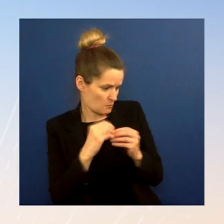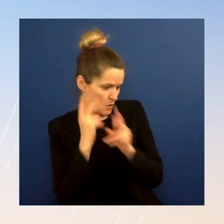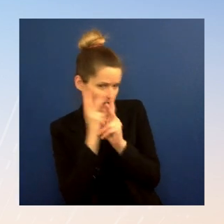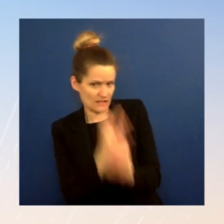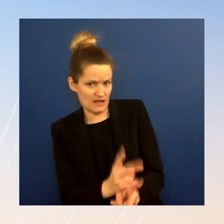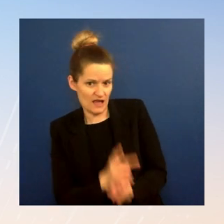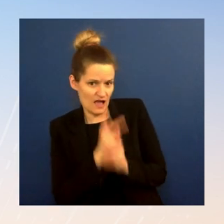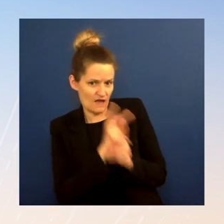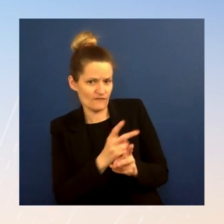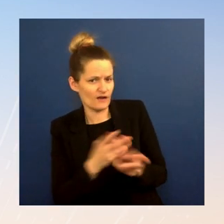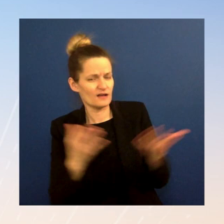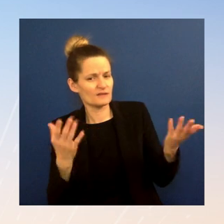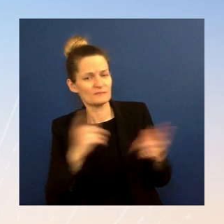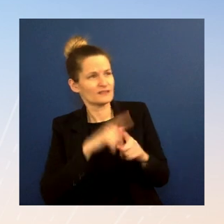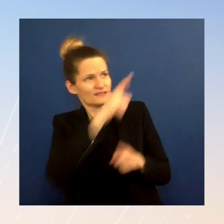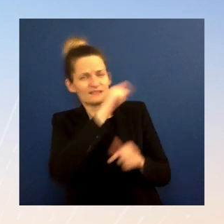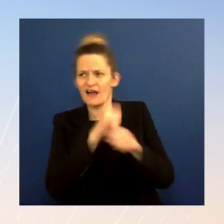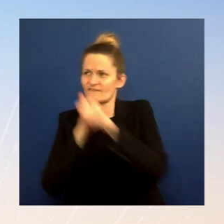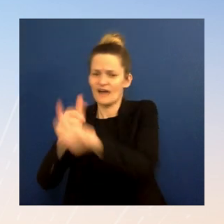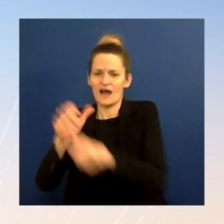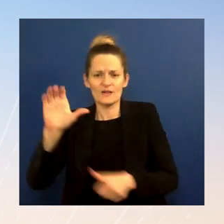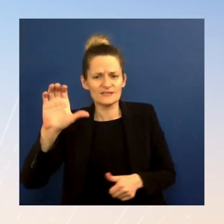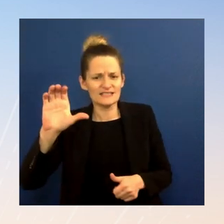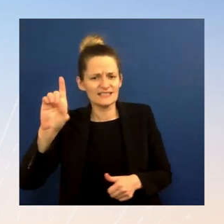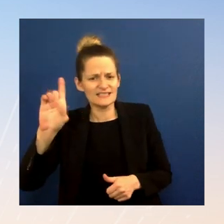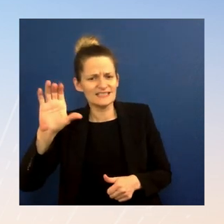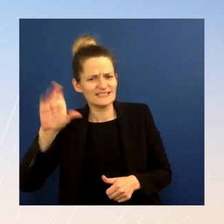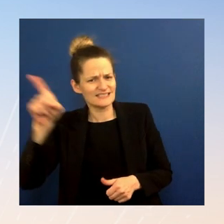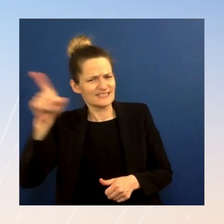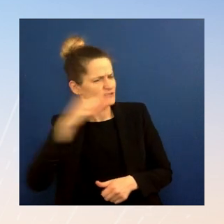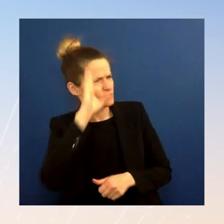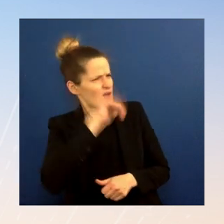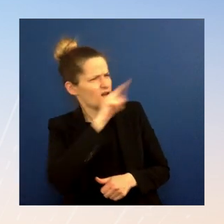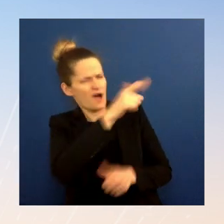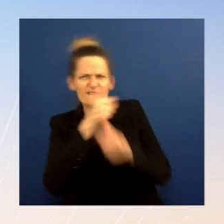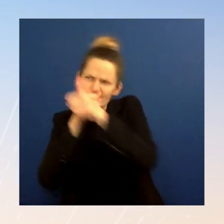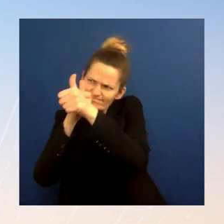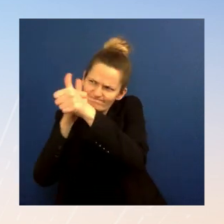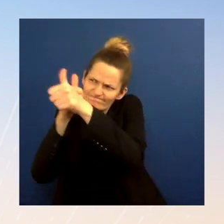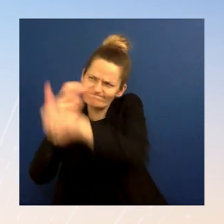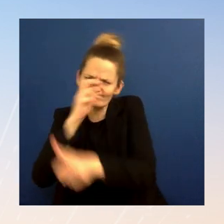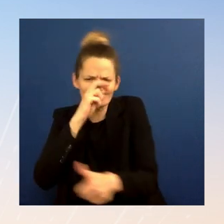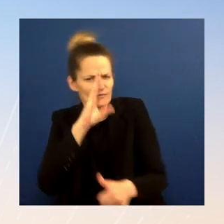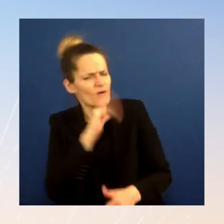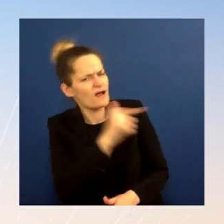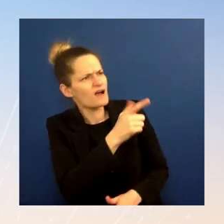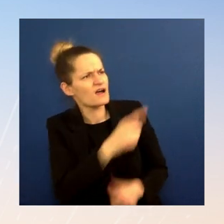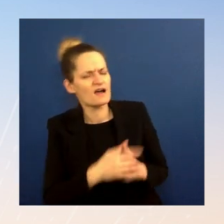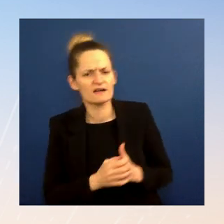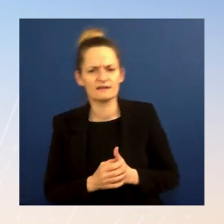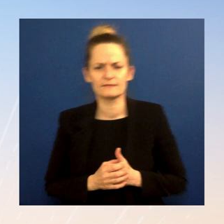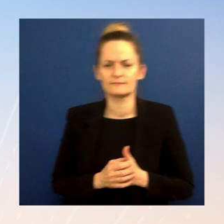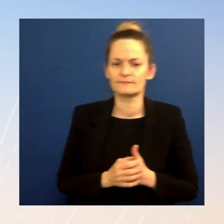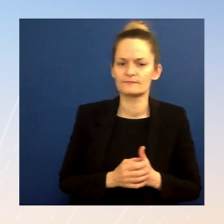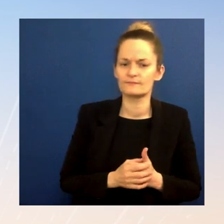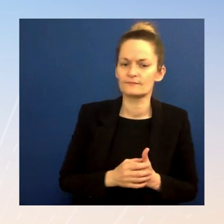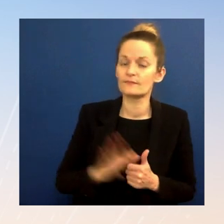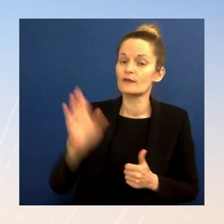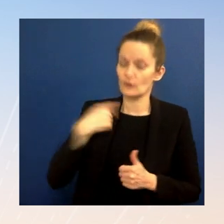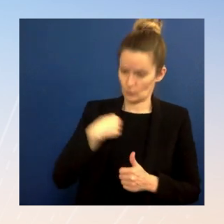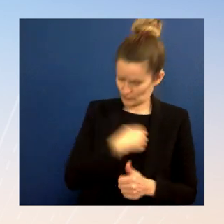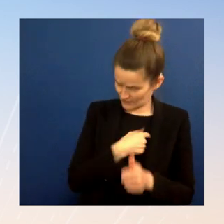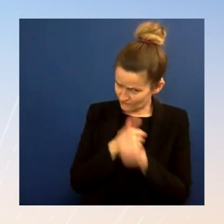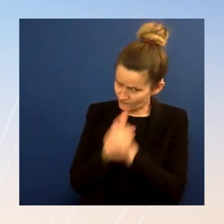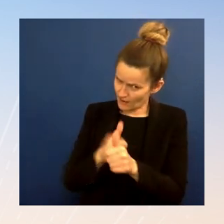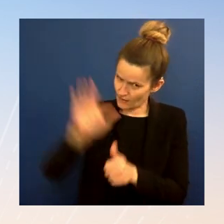and beyond, why not just do that because he's the president? Because we're guided by his medical doctor, and he has kept him at